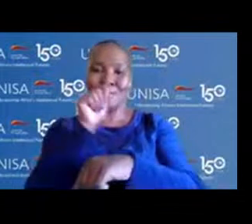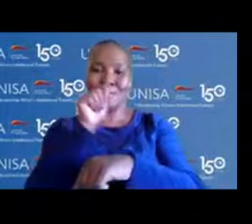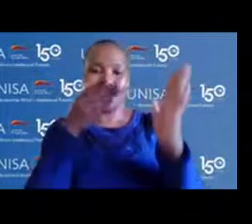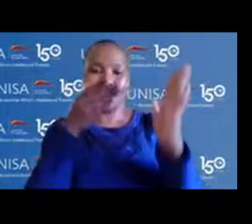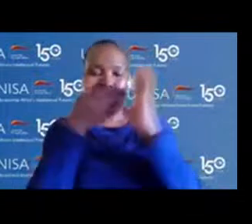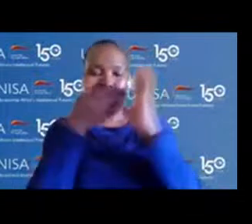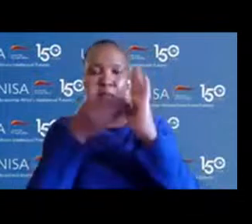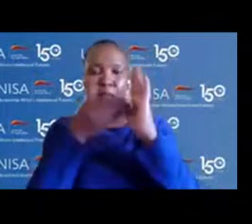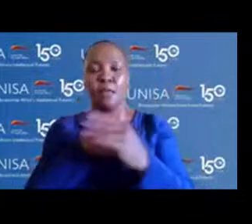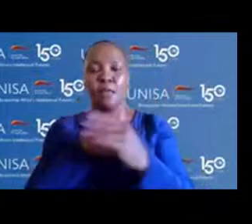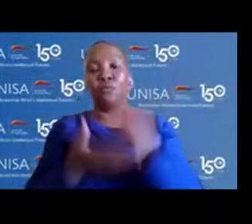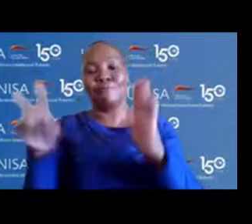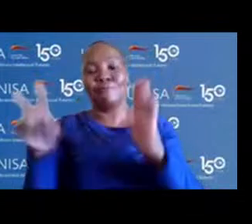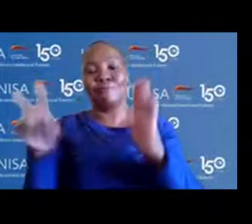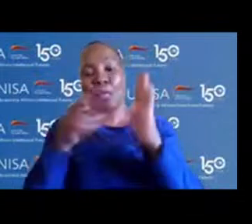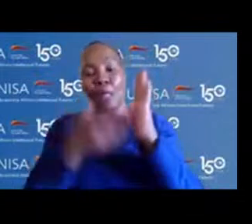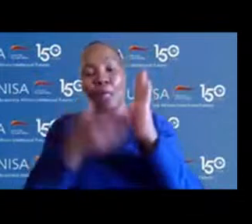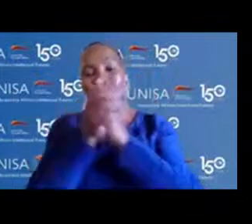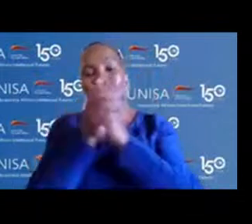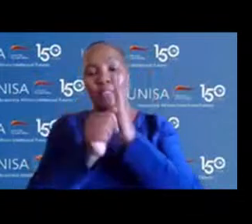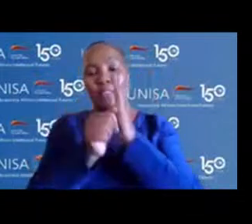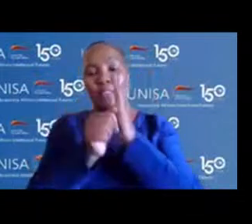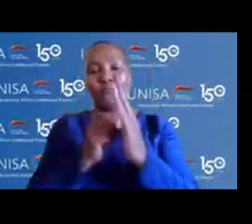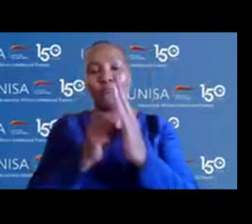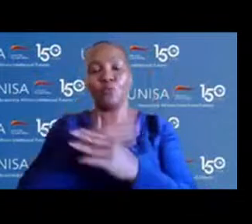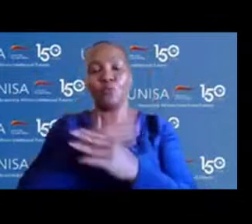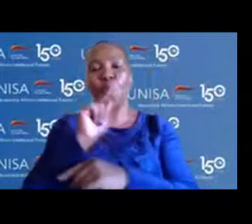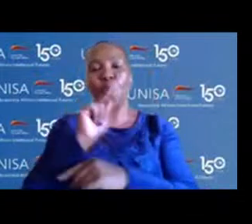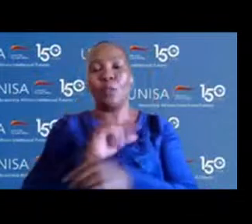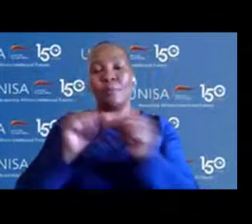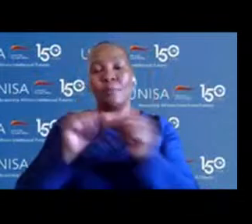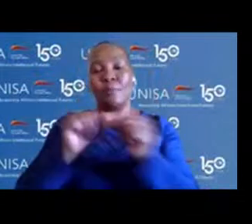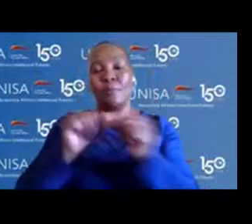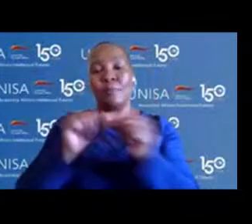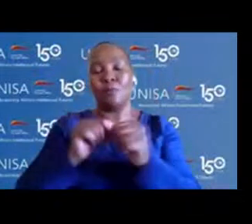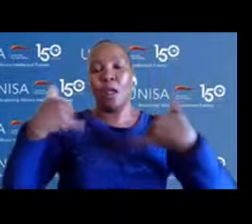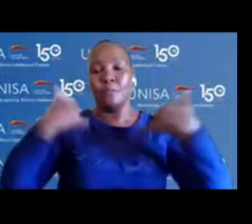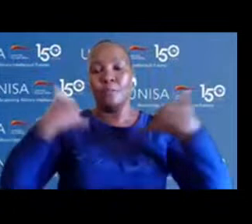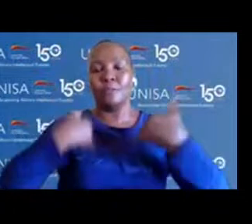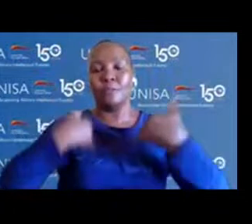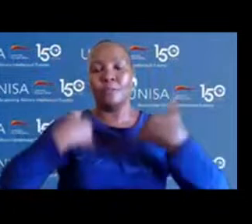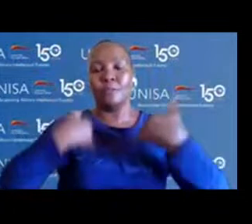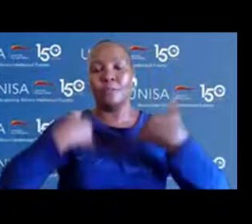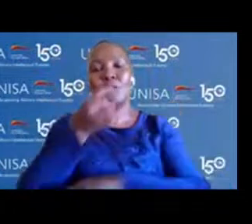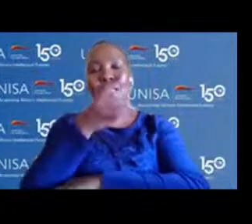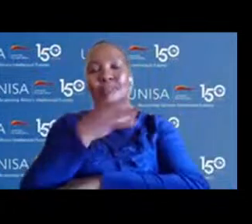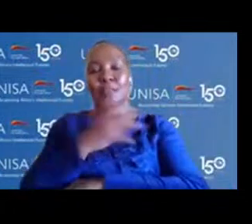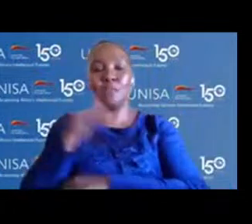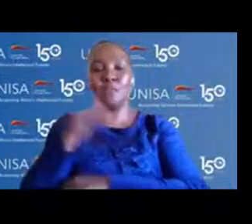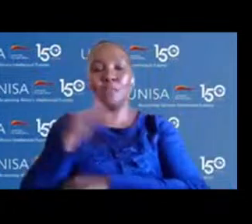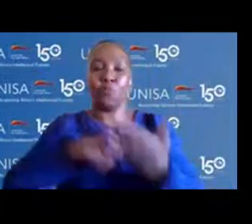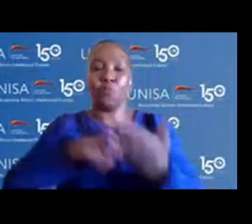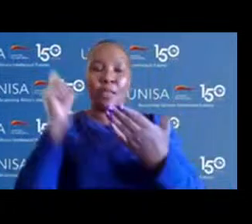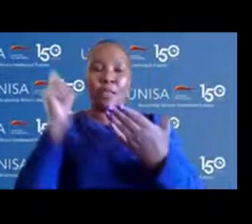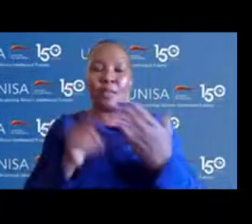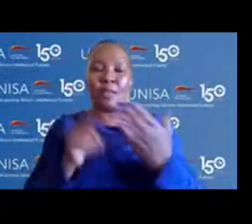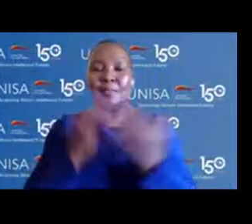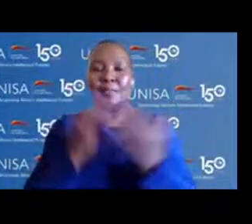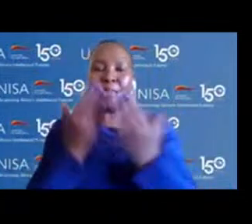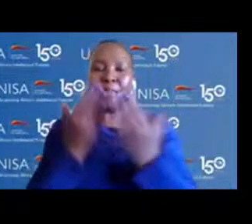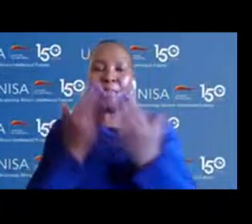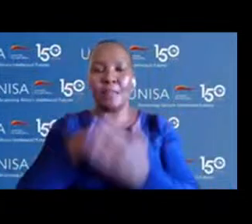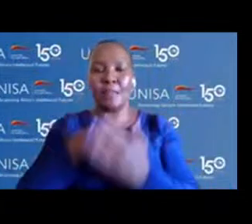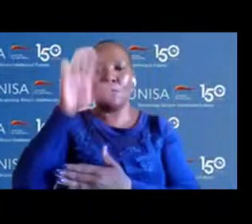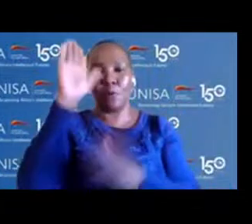site, and we wish you all the best, and we hope that you enjoy the rest of your Saturday and the rest of your weekend. Take care and God bless. Thanks, colleagues.